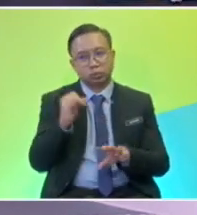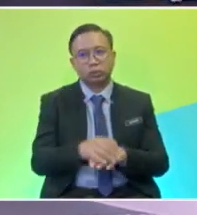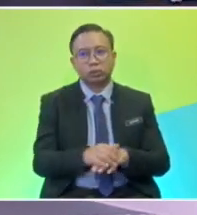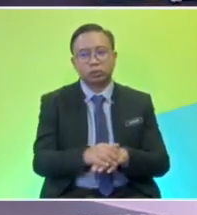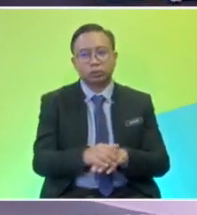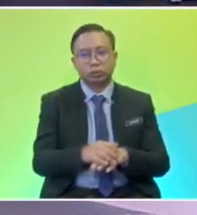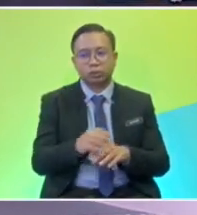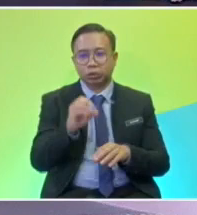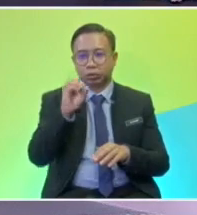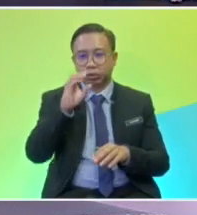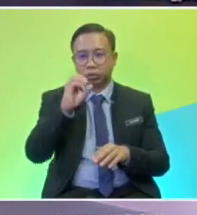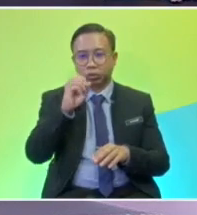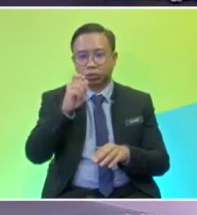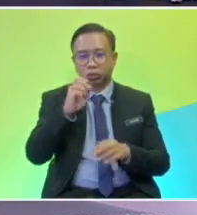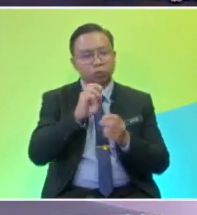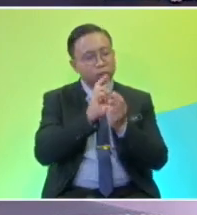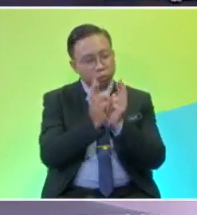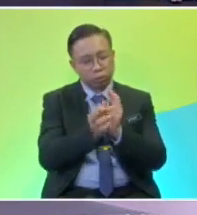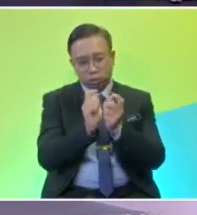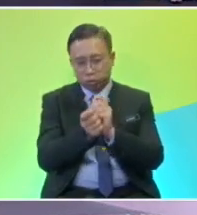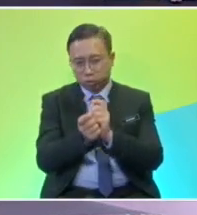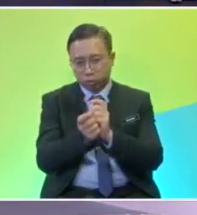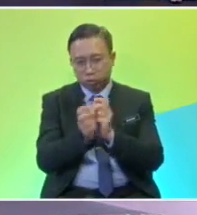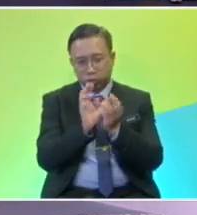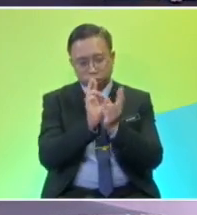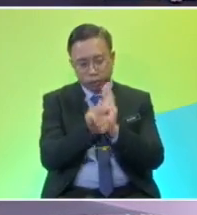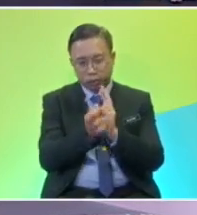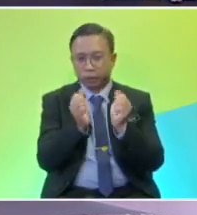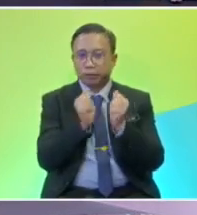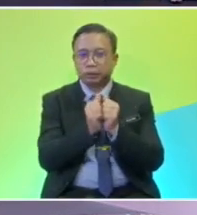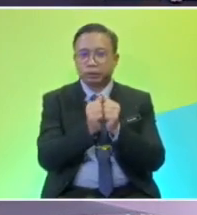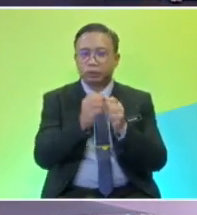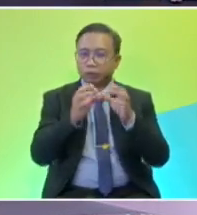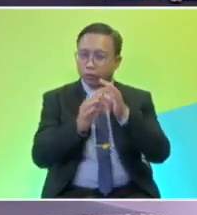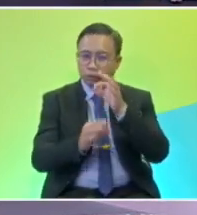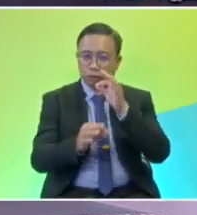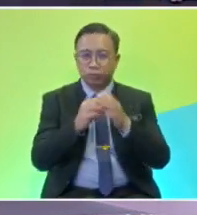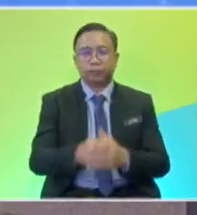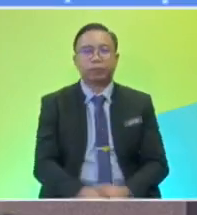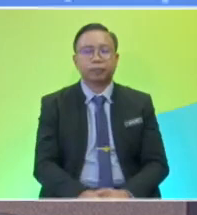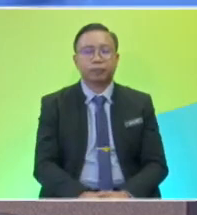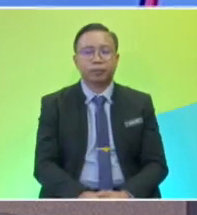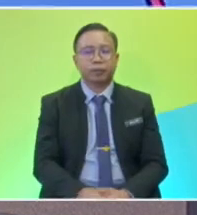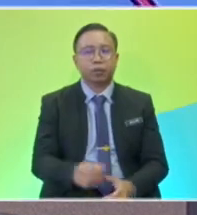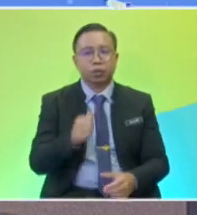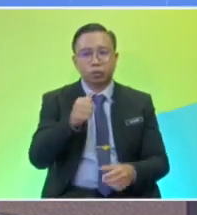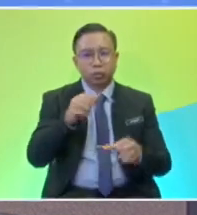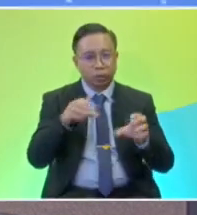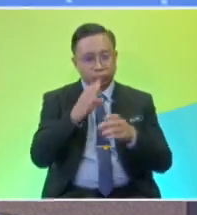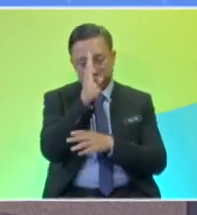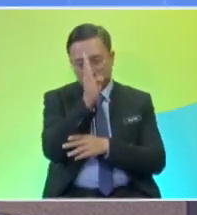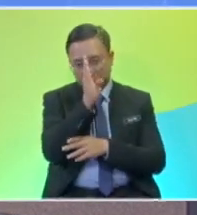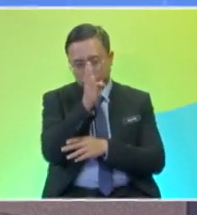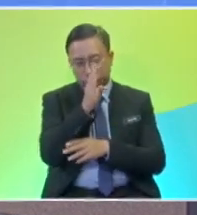cotton buds, they may replace with the matchstick, toothpick, and the straw as well. So you can be creative at your